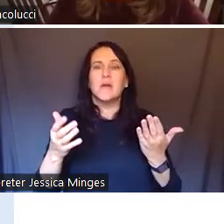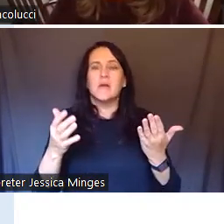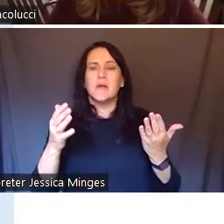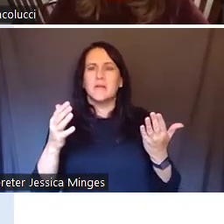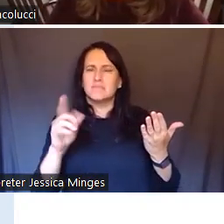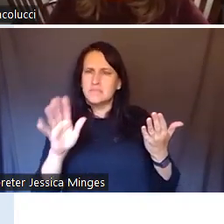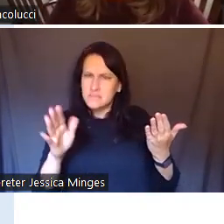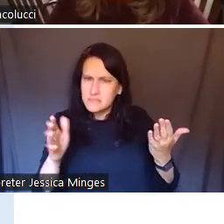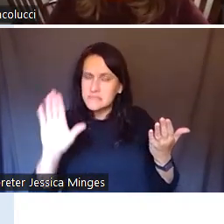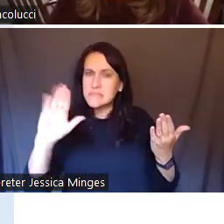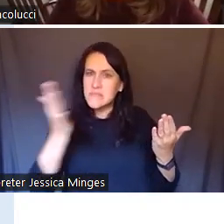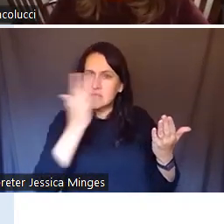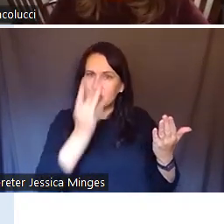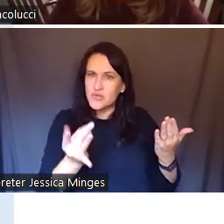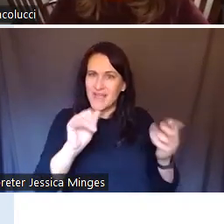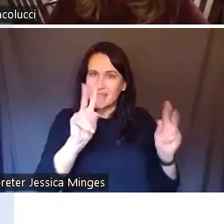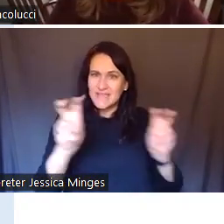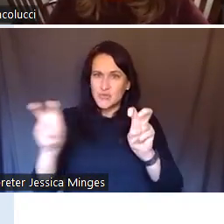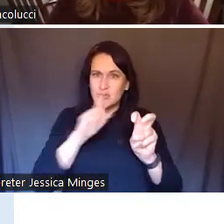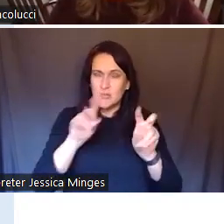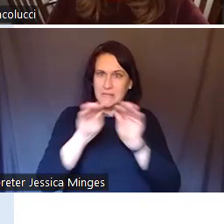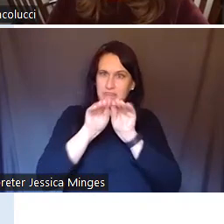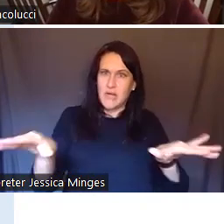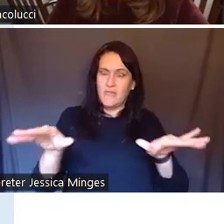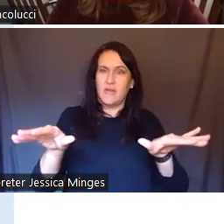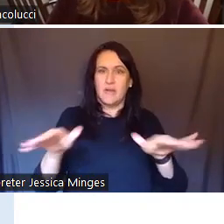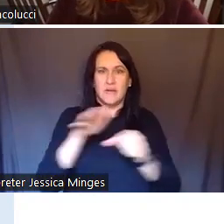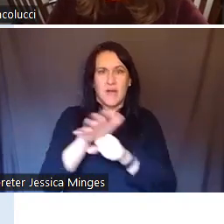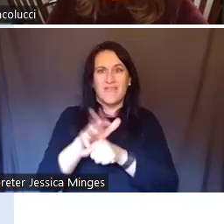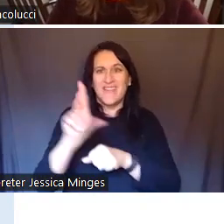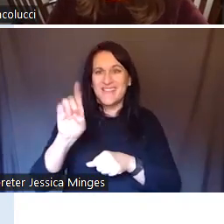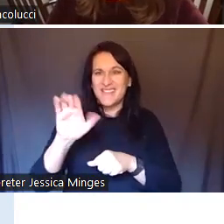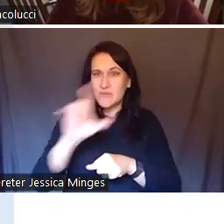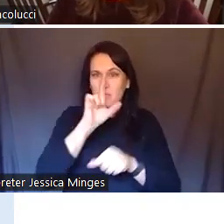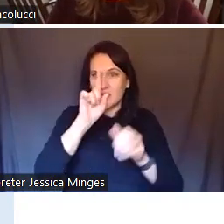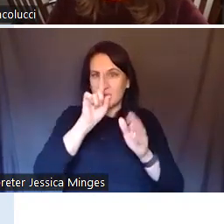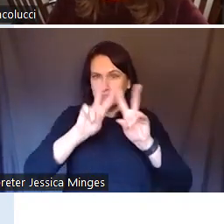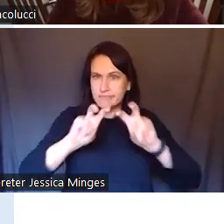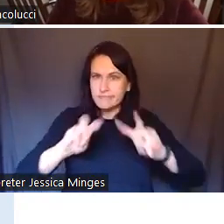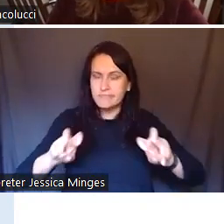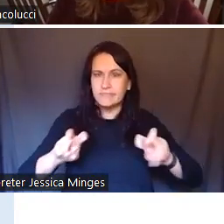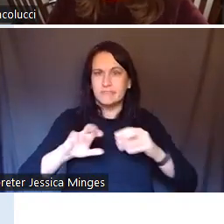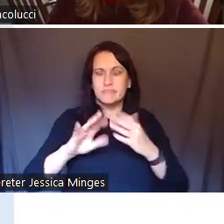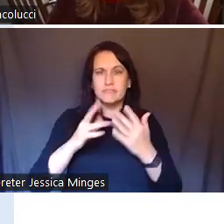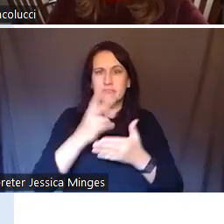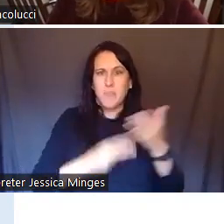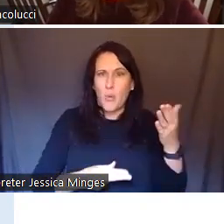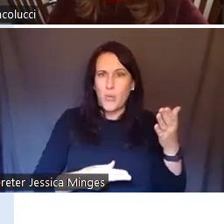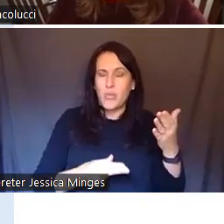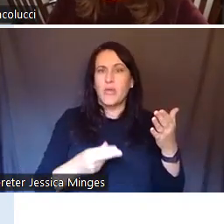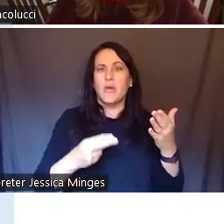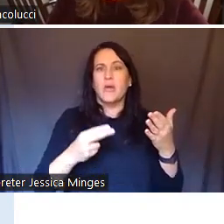it's an issue that's prevalent enough that DEC has started to look at both the rate